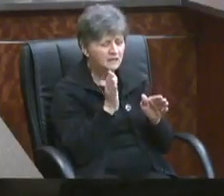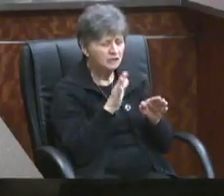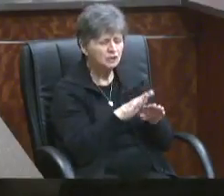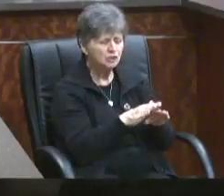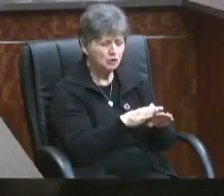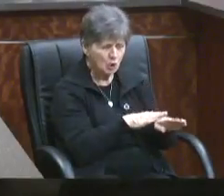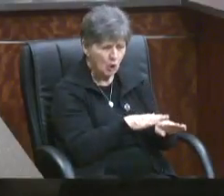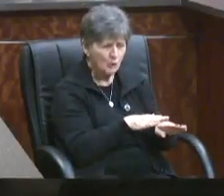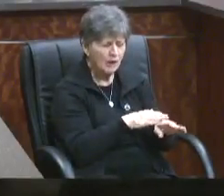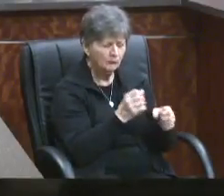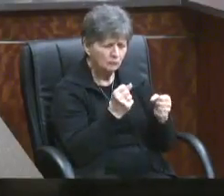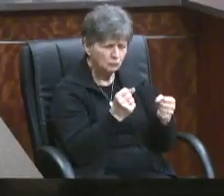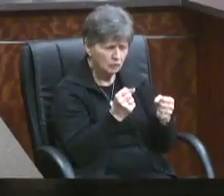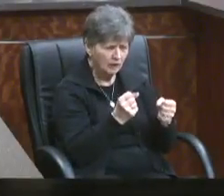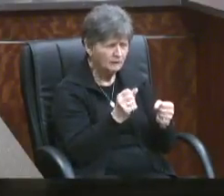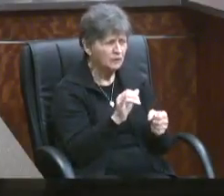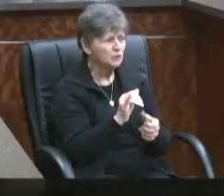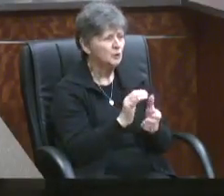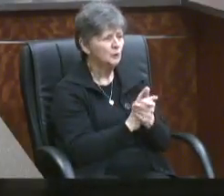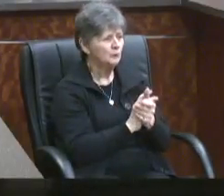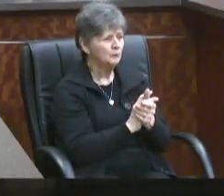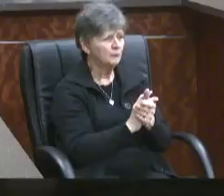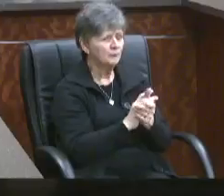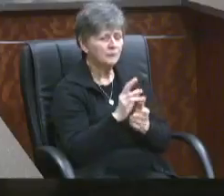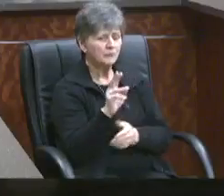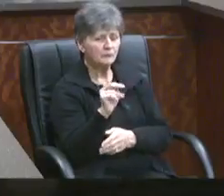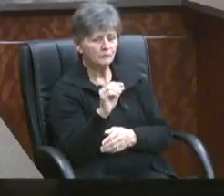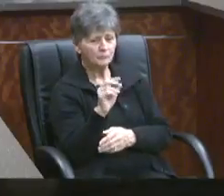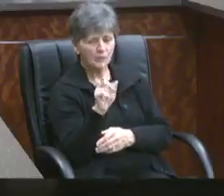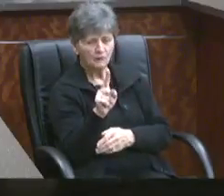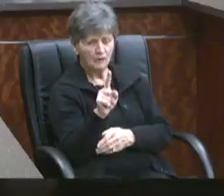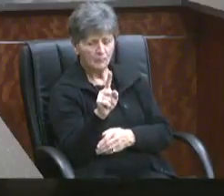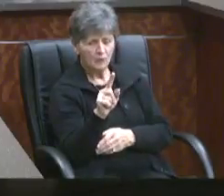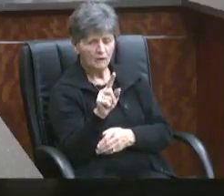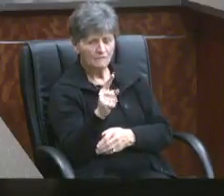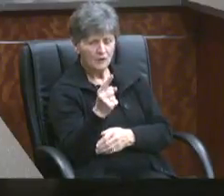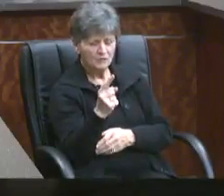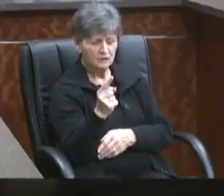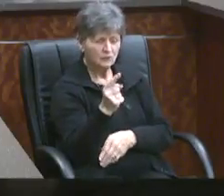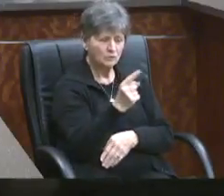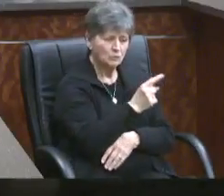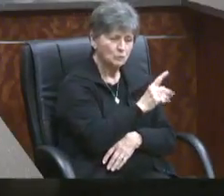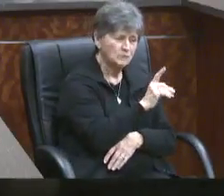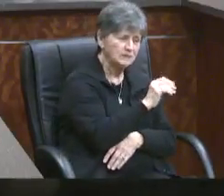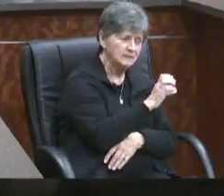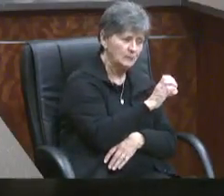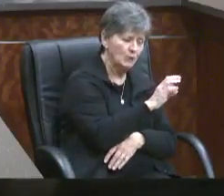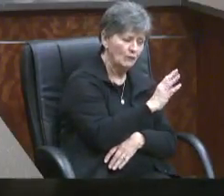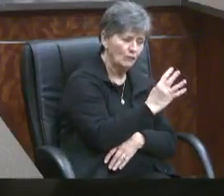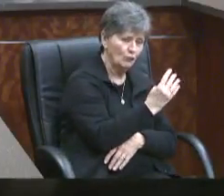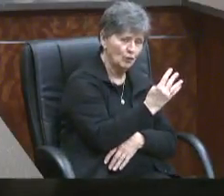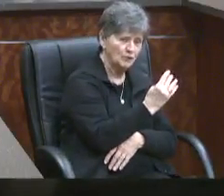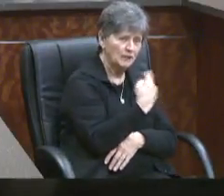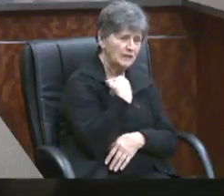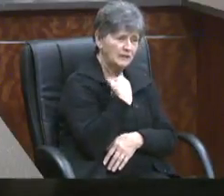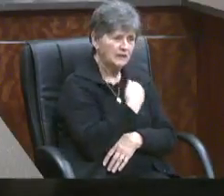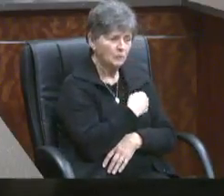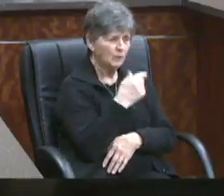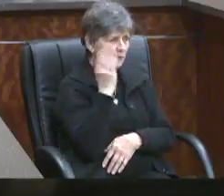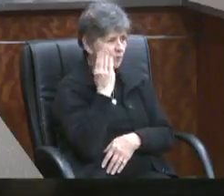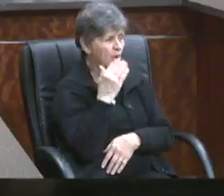well. From November the 1st until December the 14th, we'll have collection cans